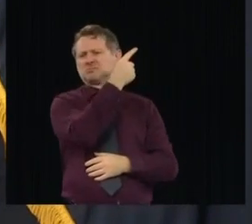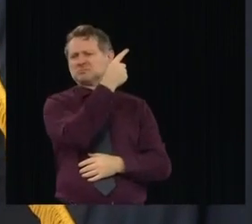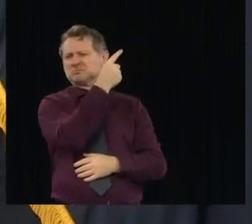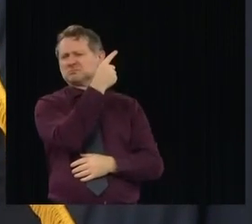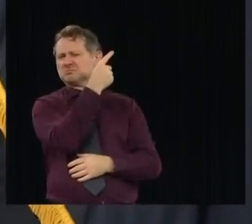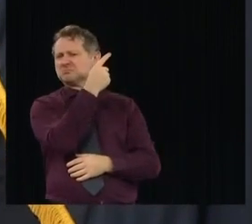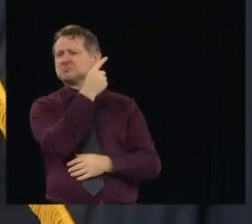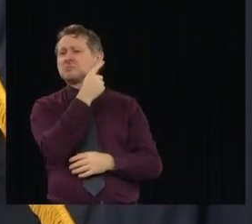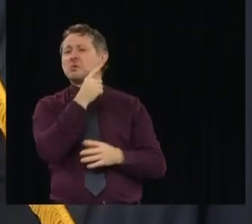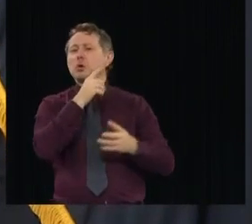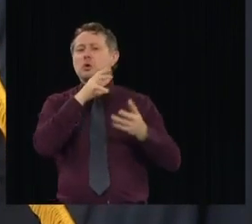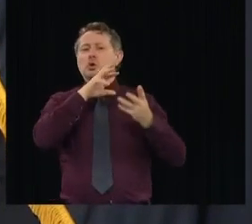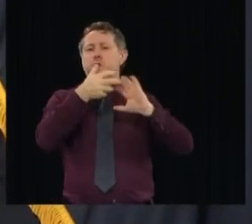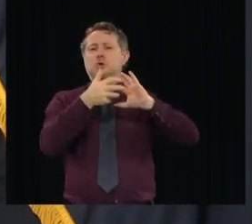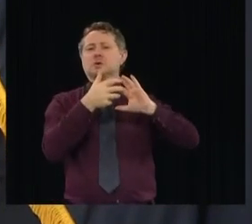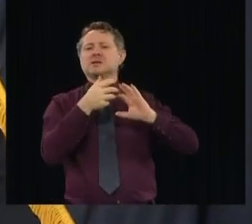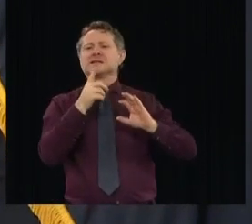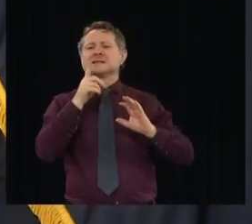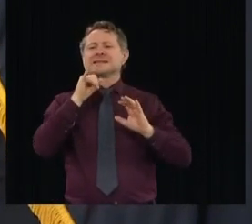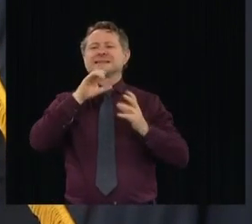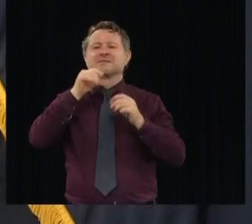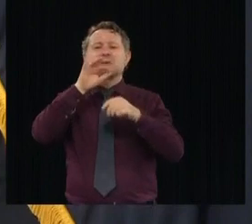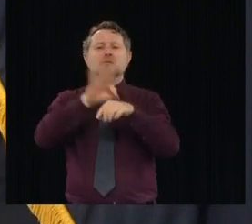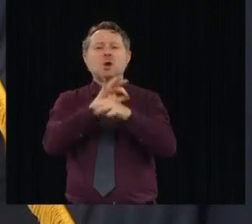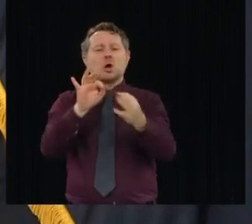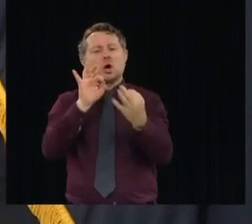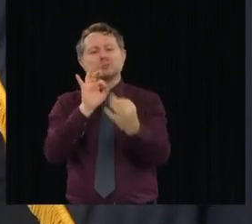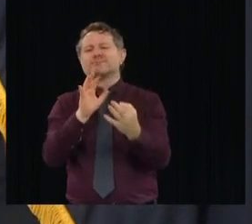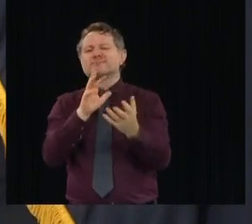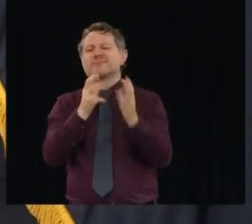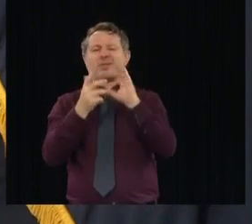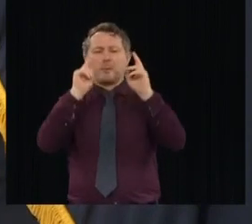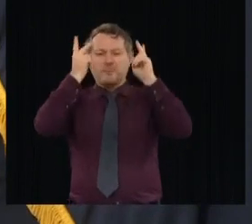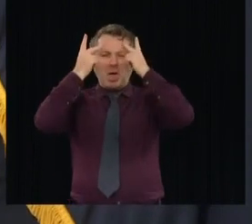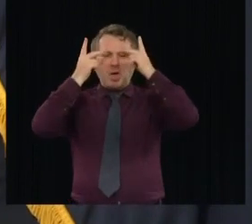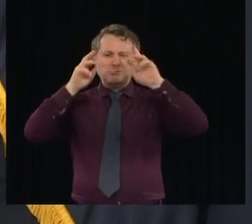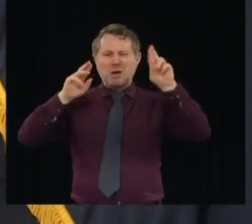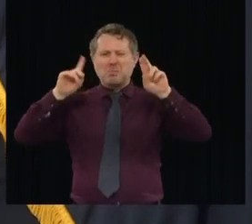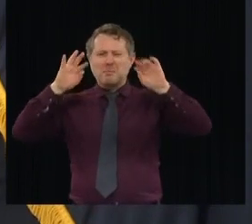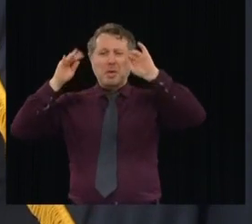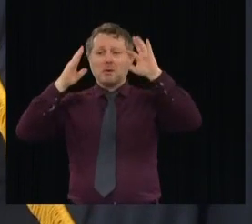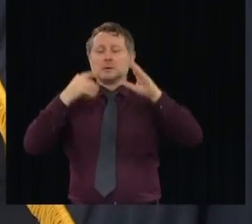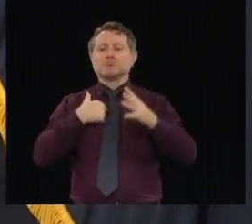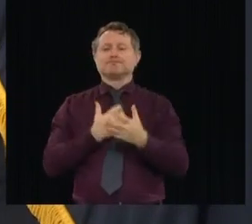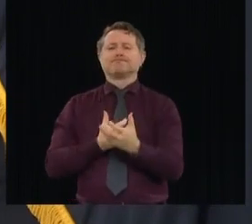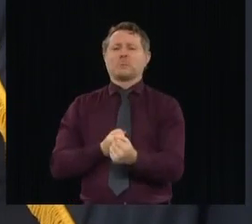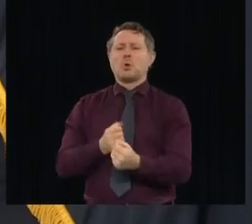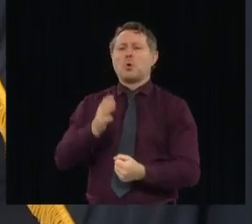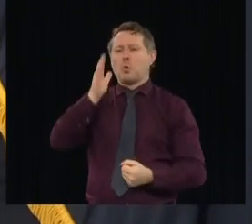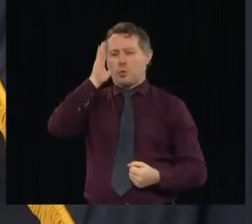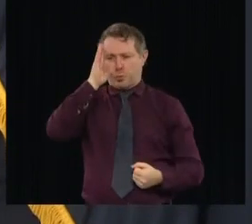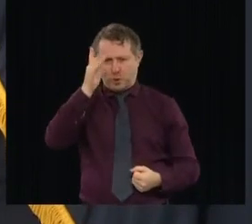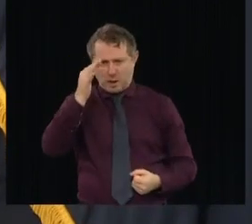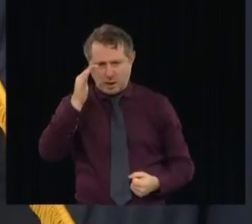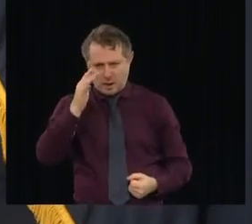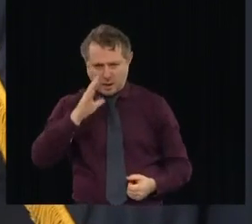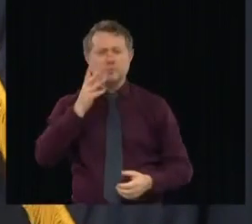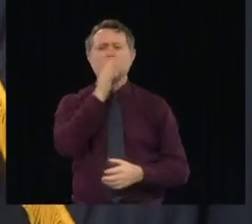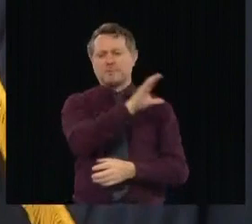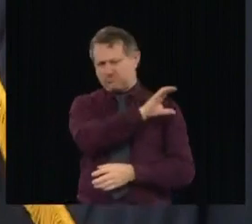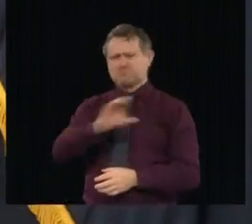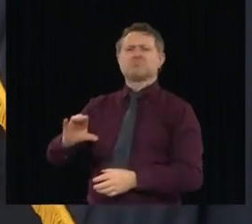politics, will ultimately provide funding for state and local governments. I do not believe,